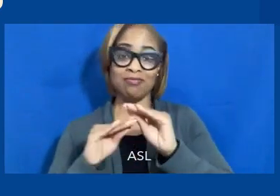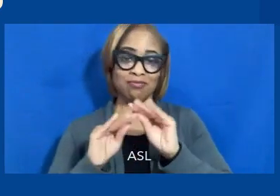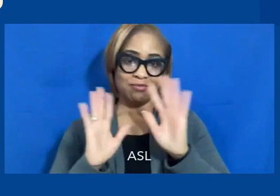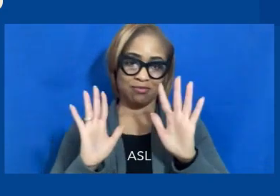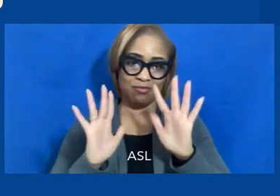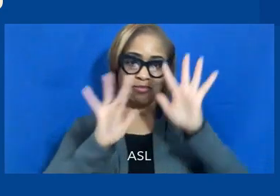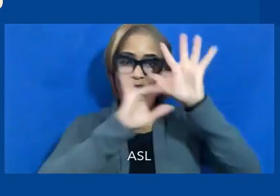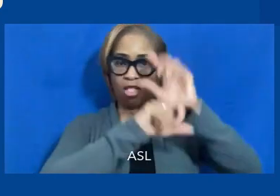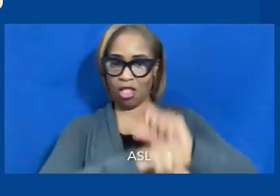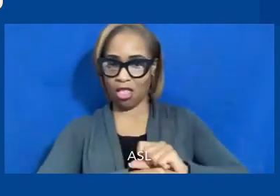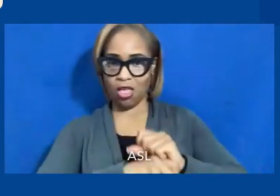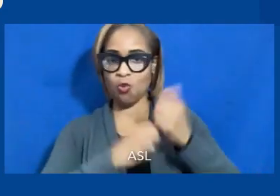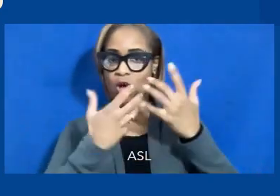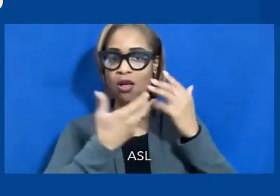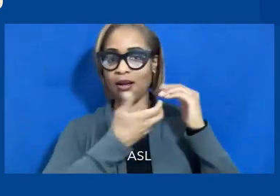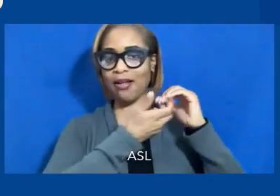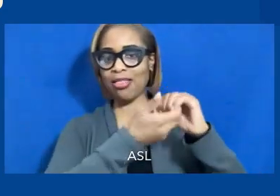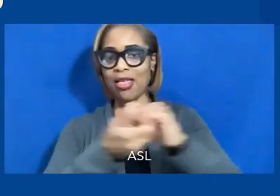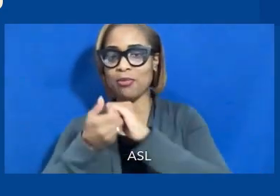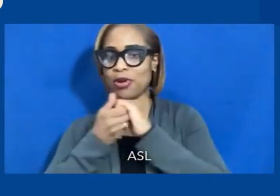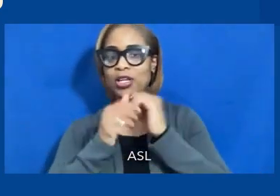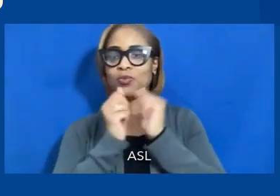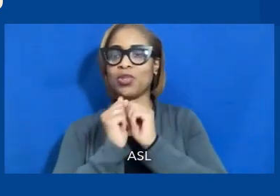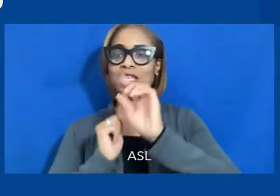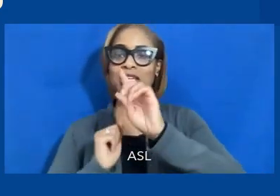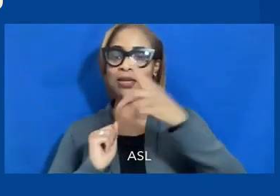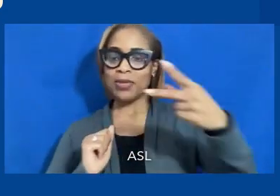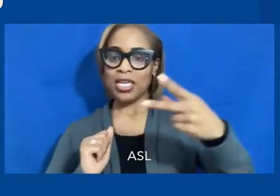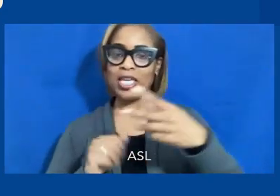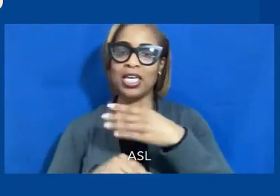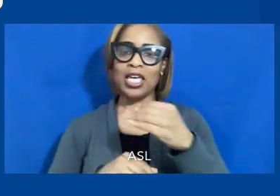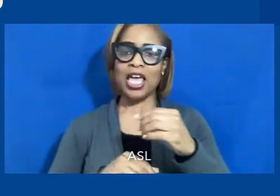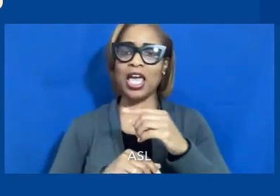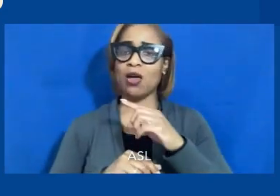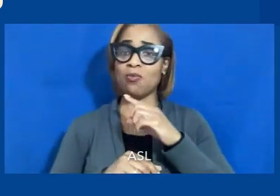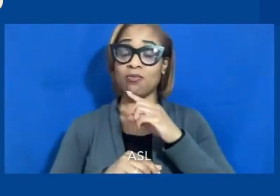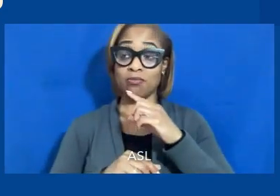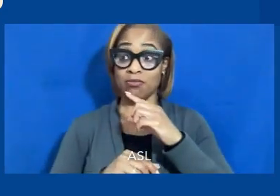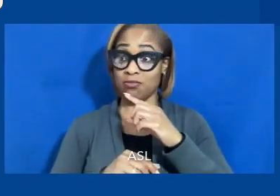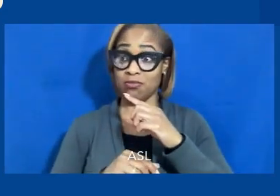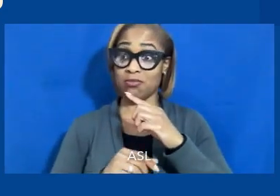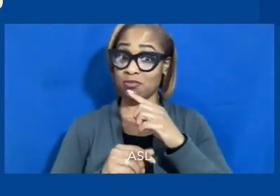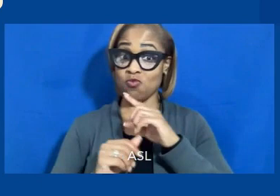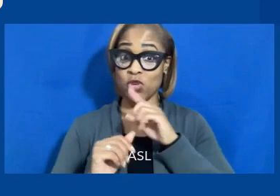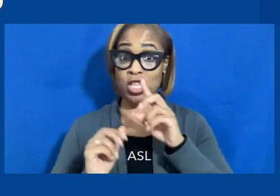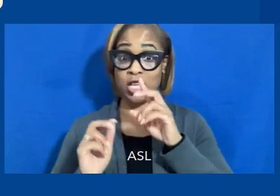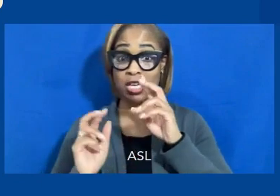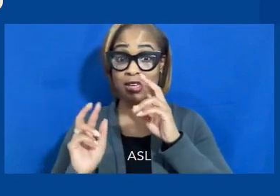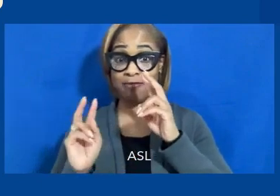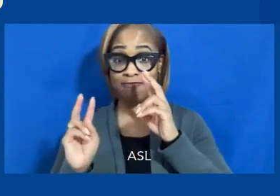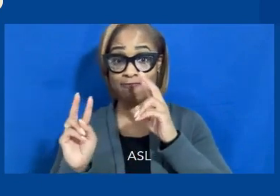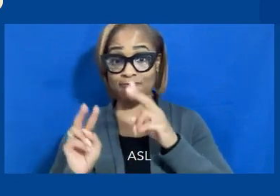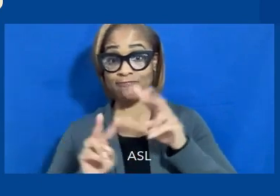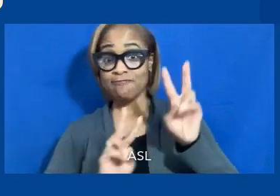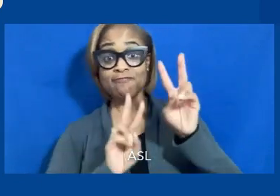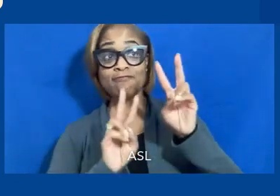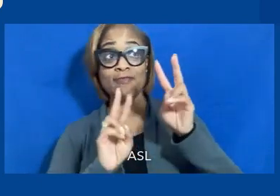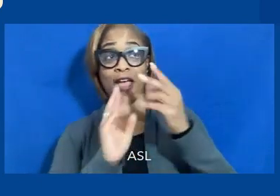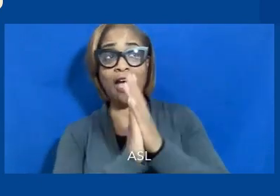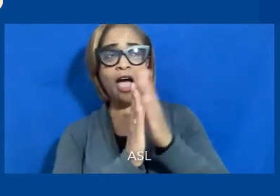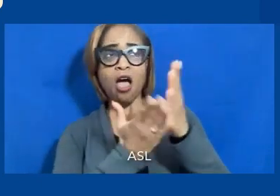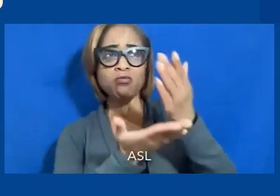habituated to collaborating with his DPs and to really holding them in high regard and to asking them for what they thought. And